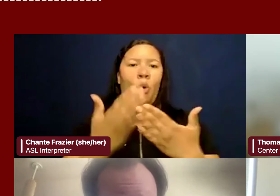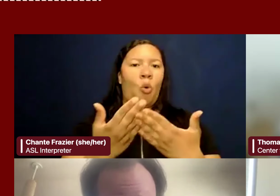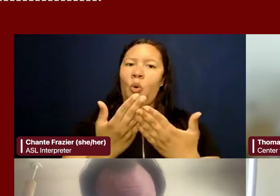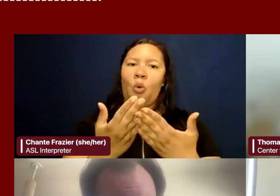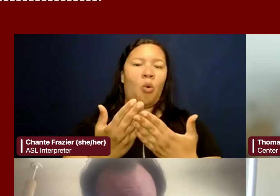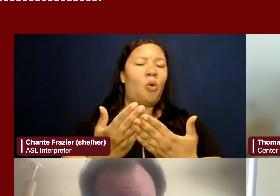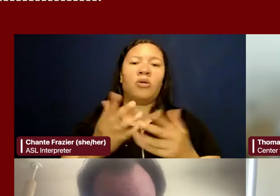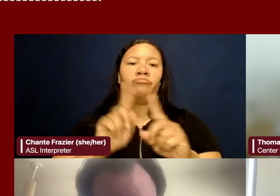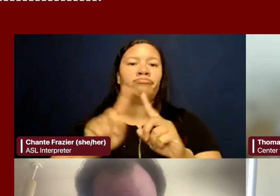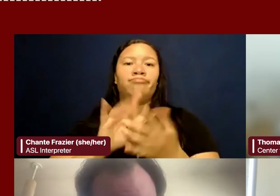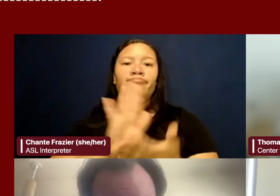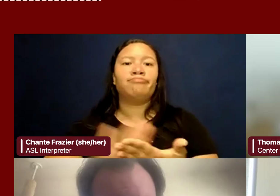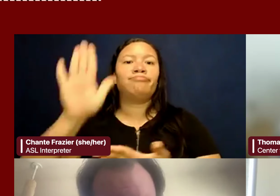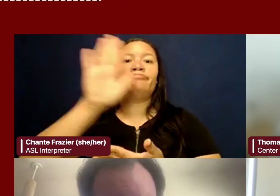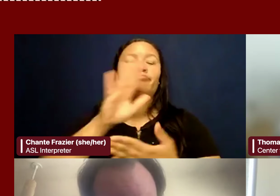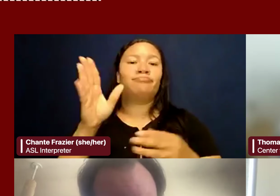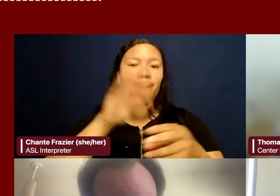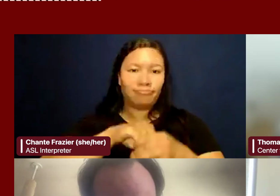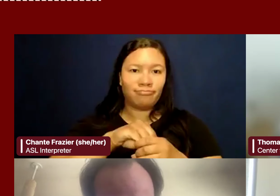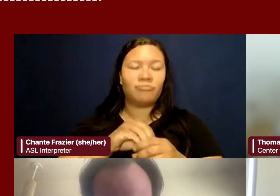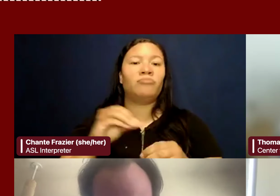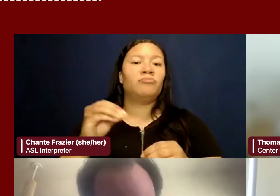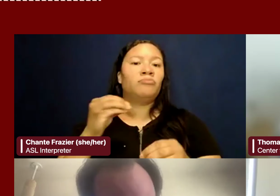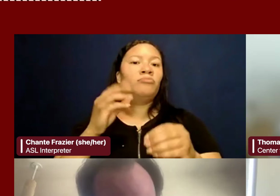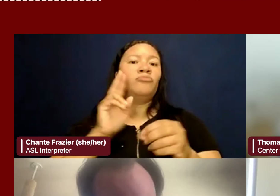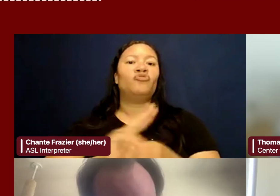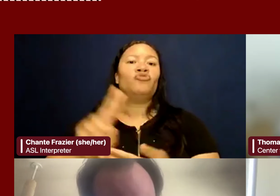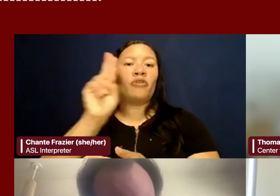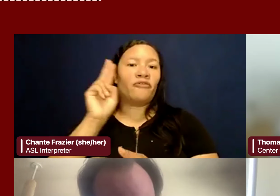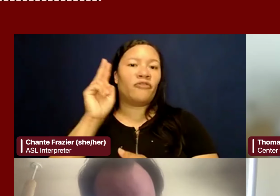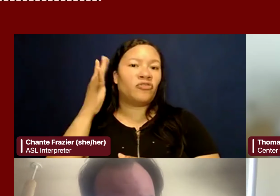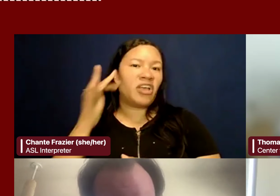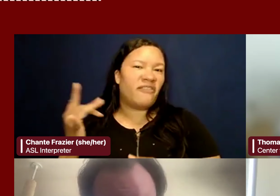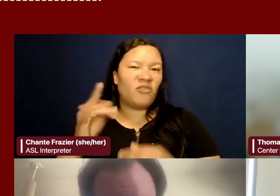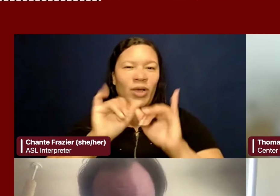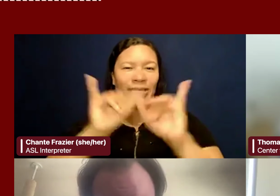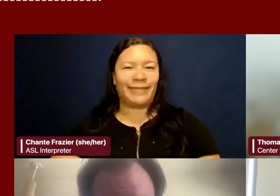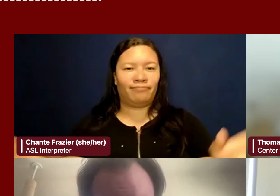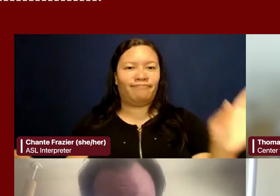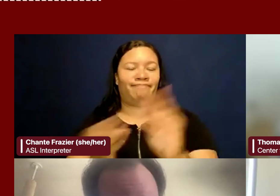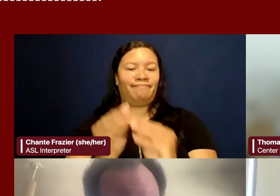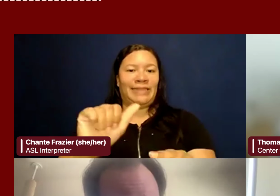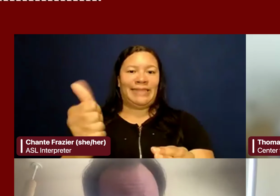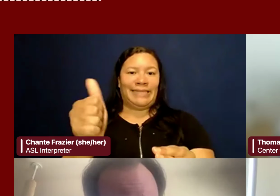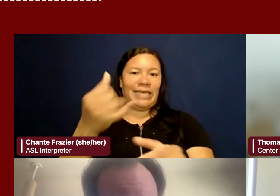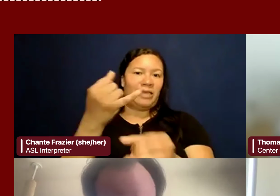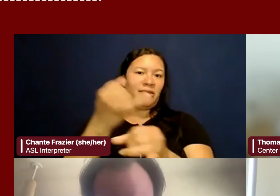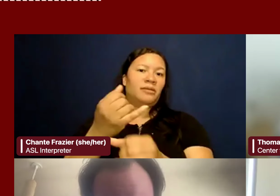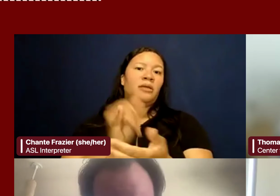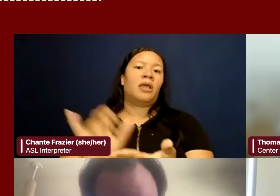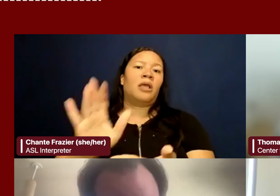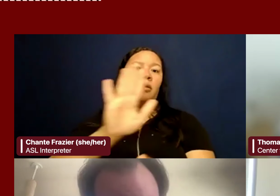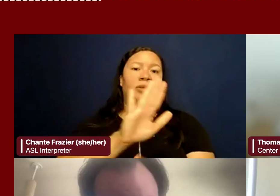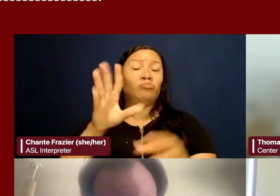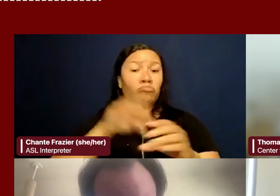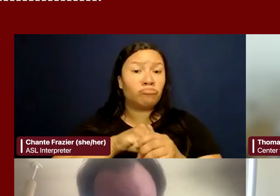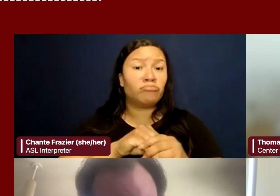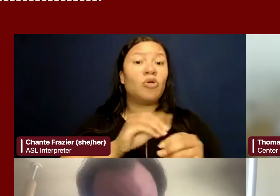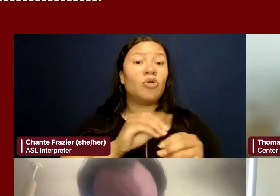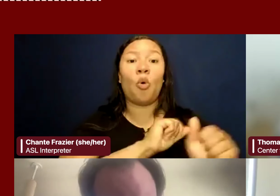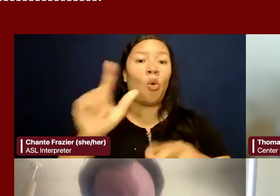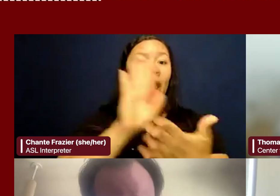system. That's 10 campuses, and it represents all academic workers, including graduate